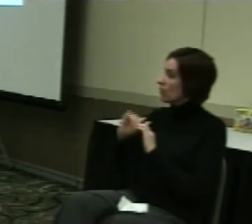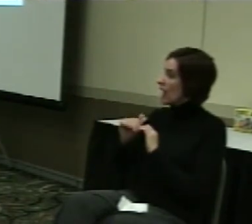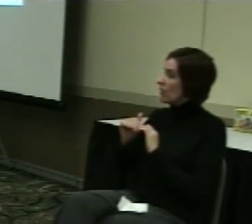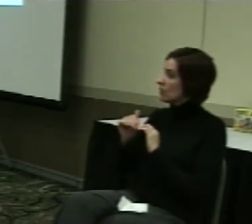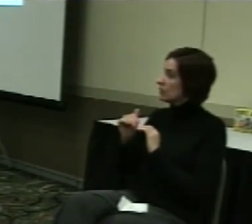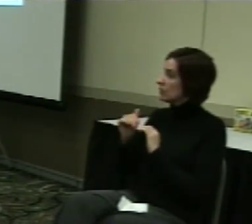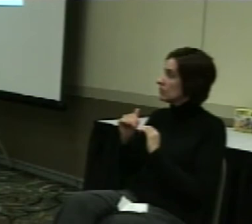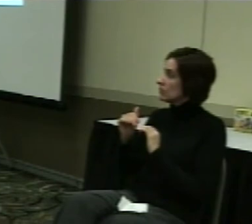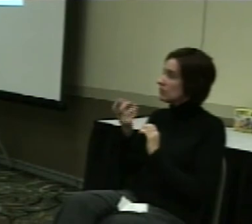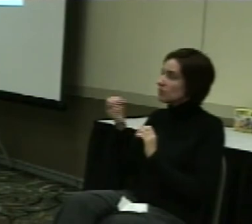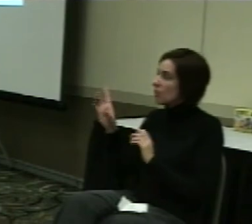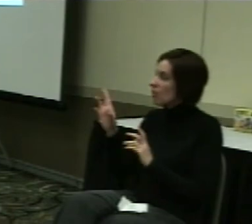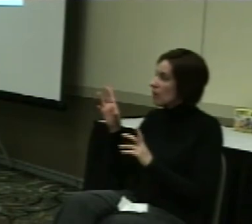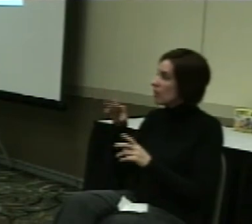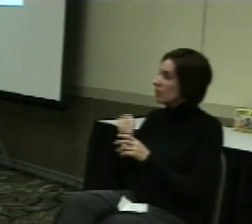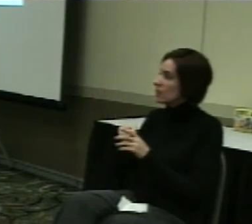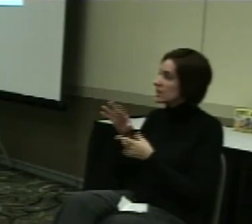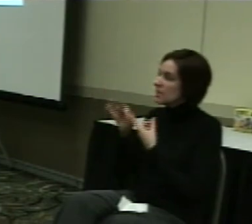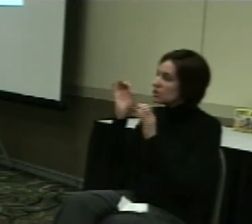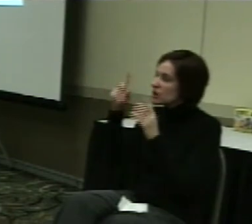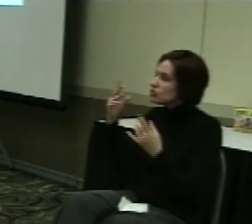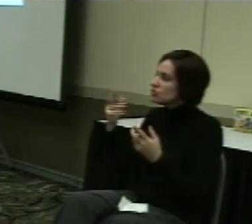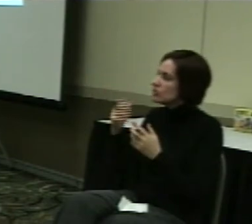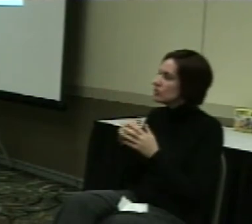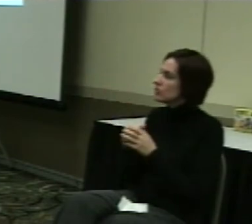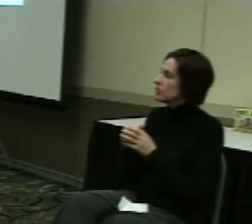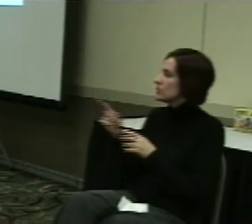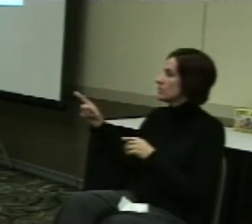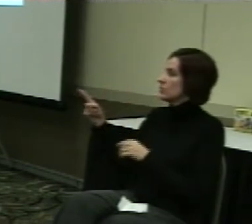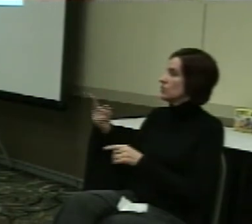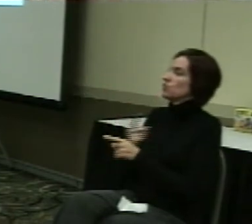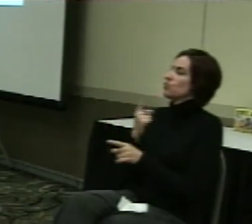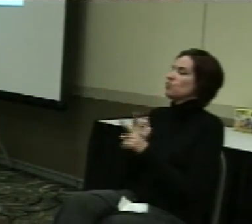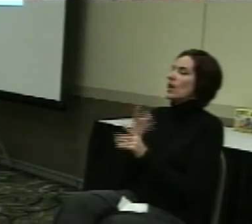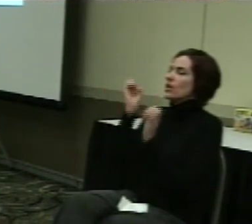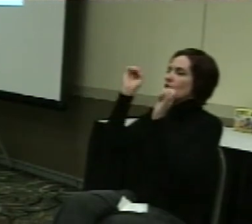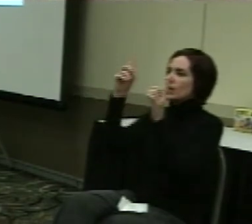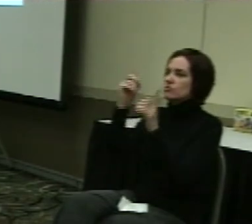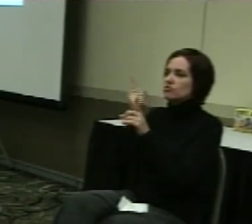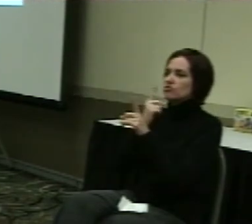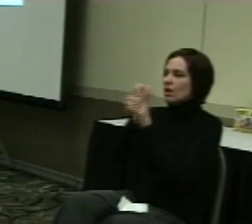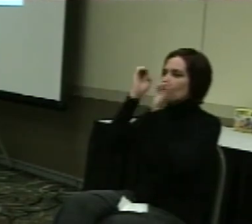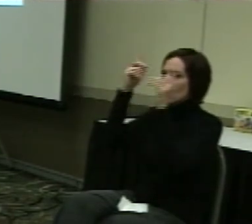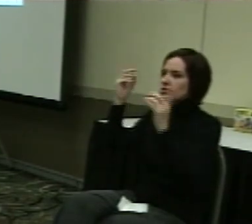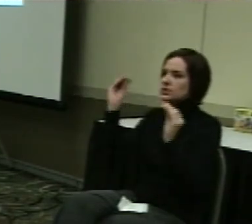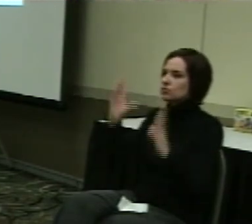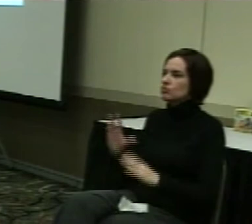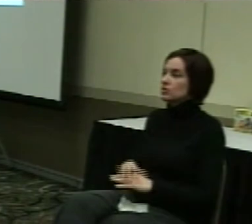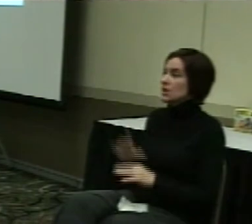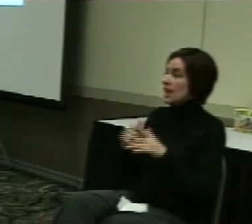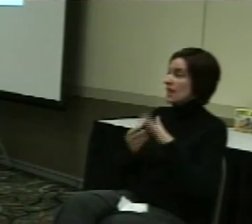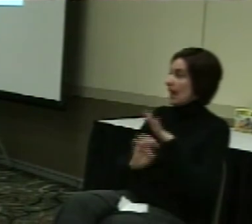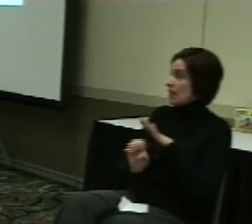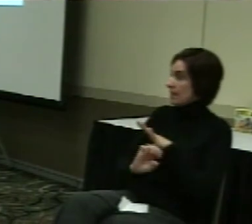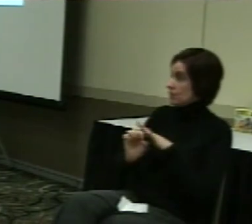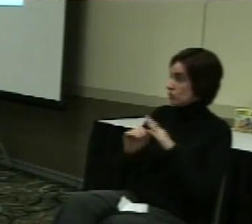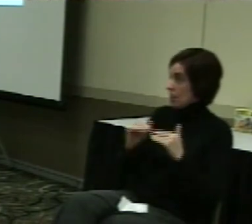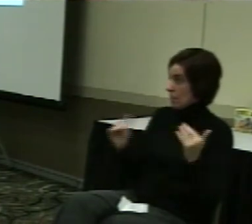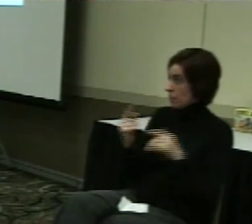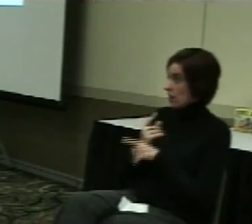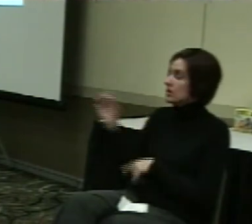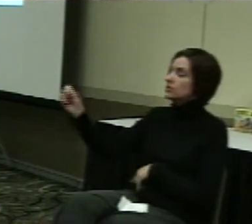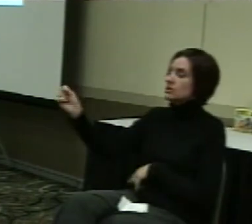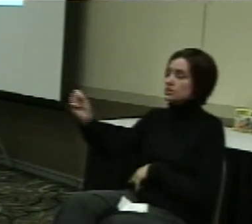or is it in special, where are you? You're regular at teachers and at the elementary level, right?